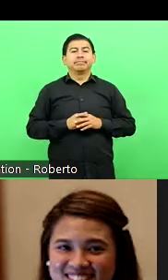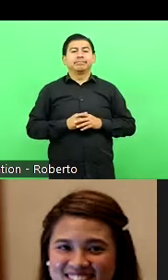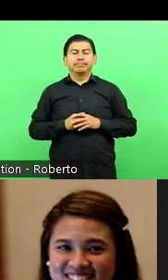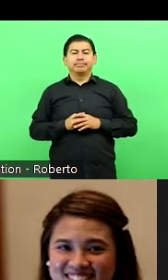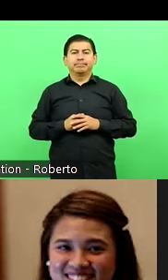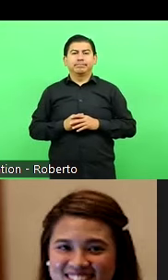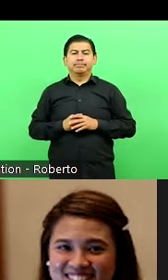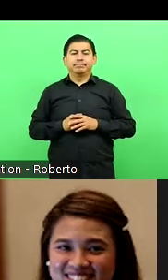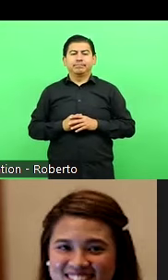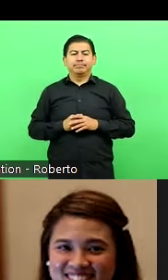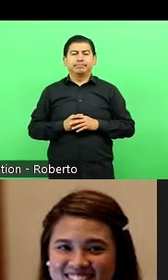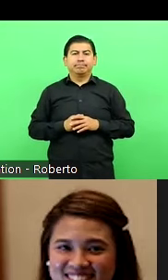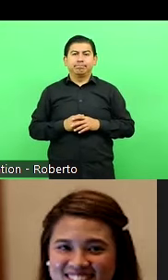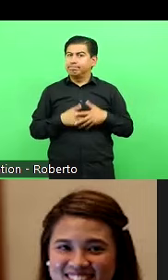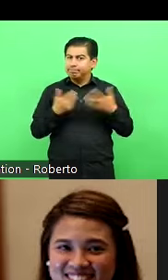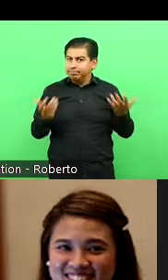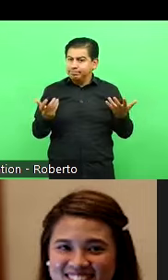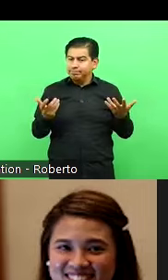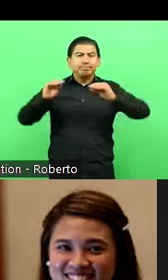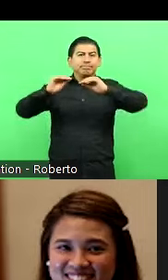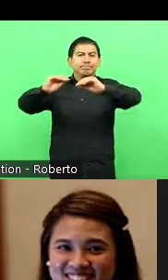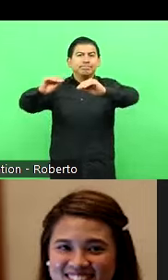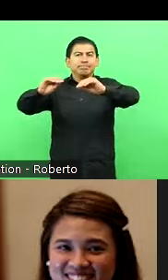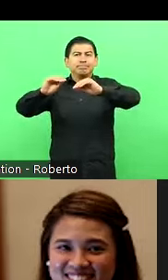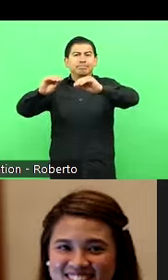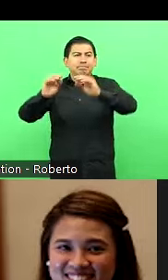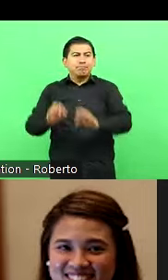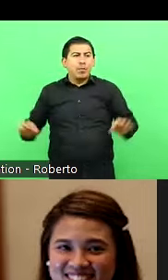have also identified programs such as